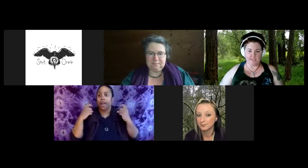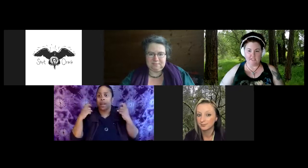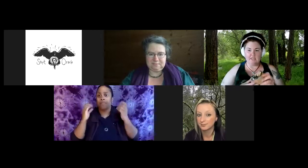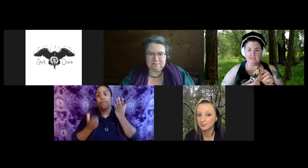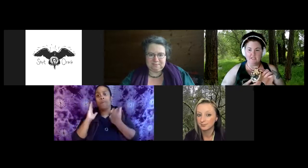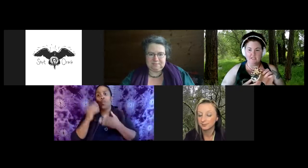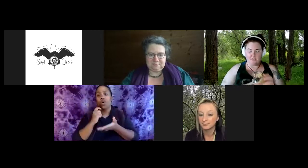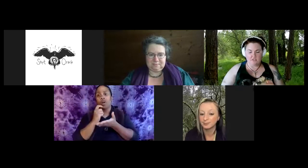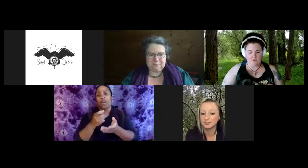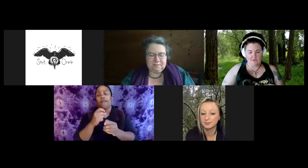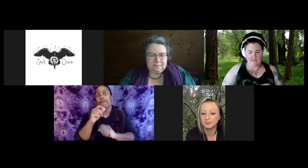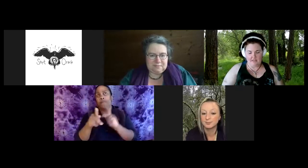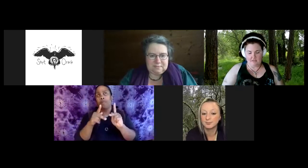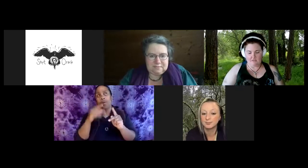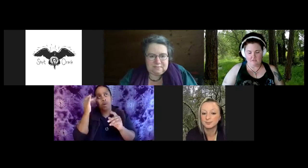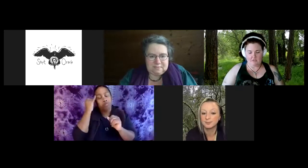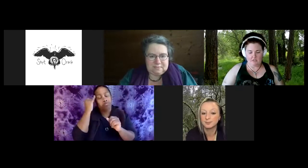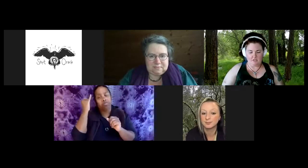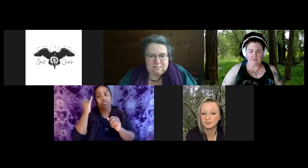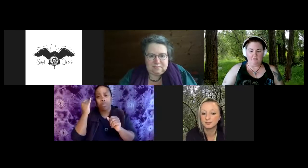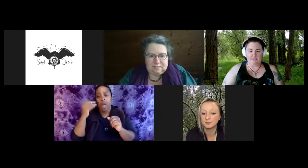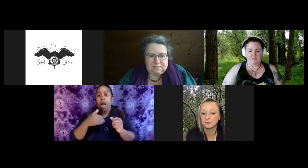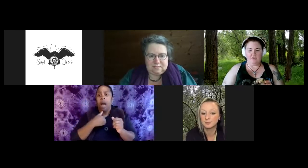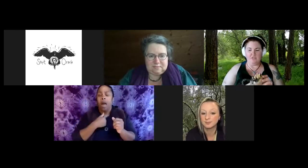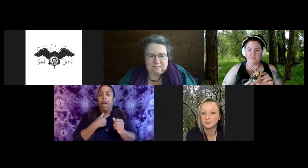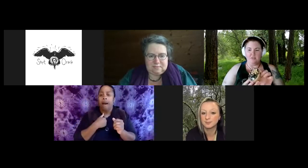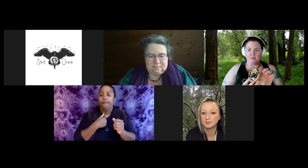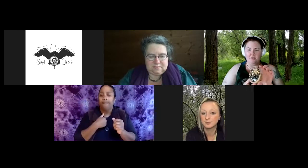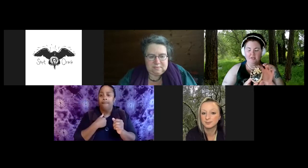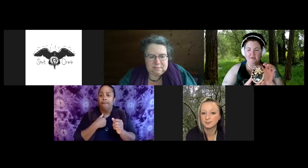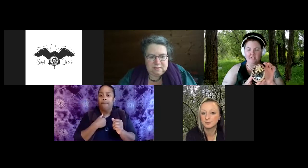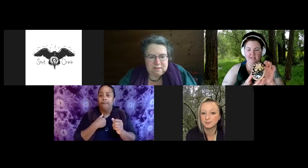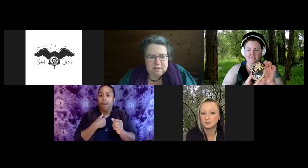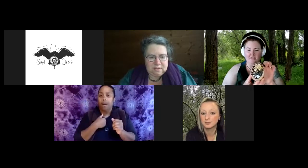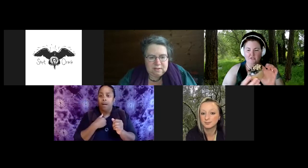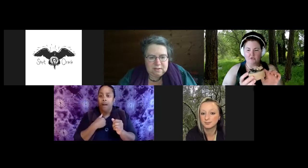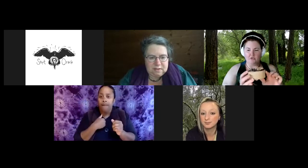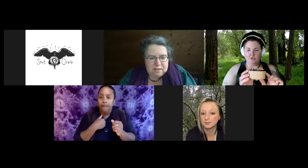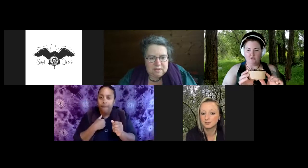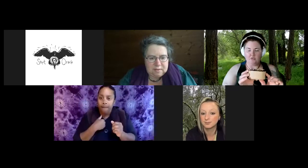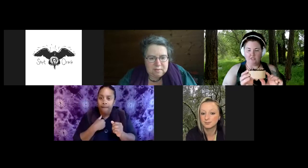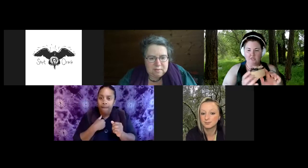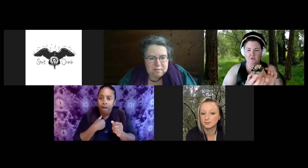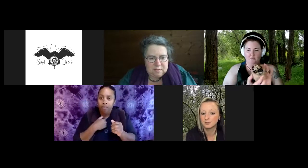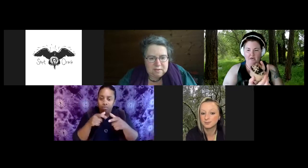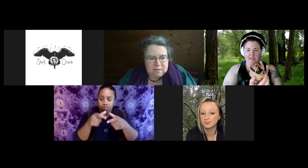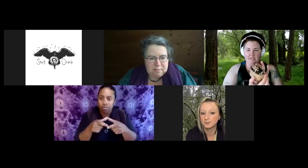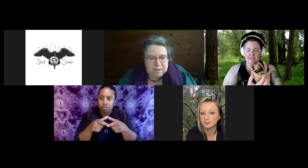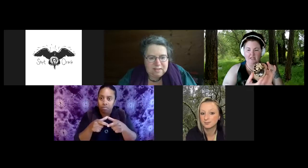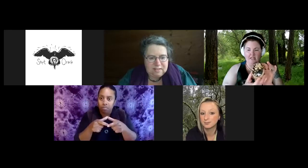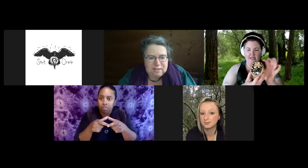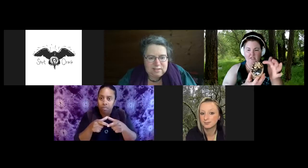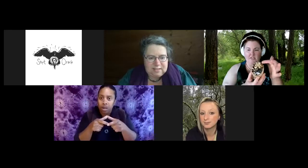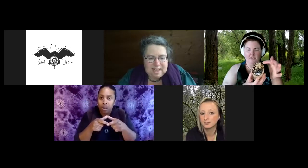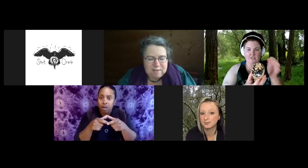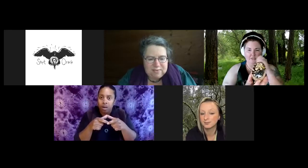people sort of an idea. So I have, oh God, some of it's falling apart a little bit, but I have this little, I just had a little Bring